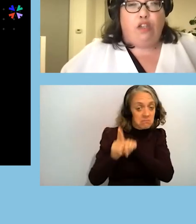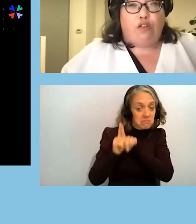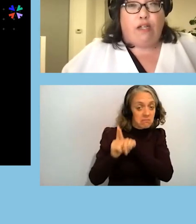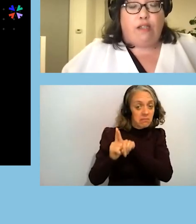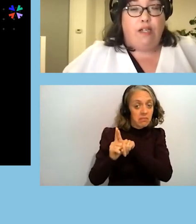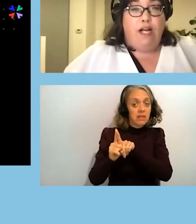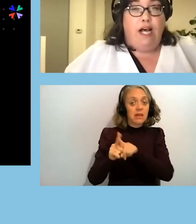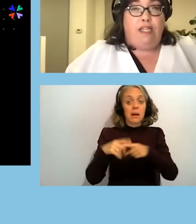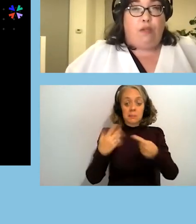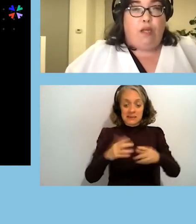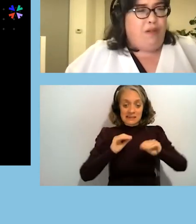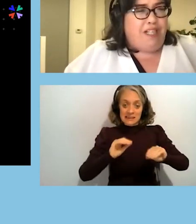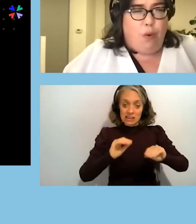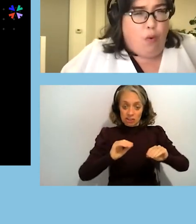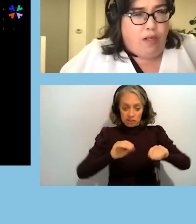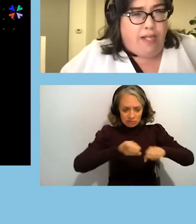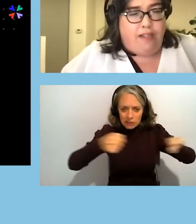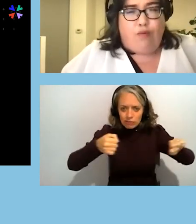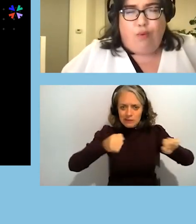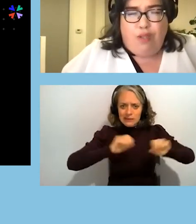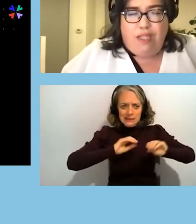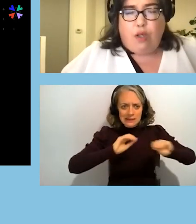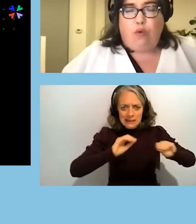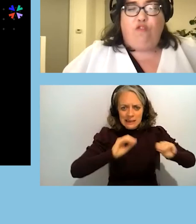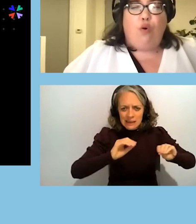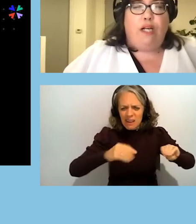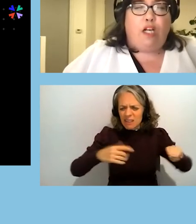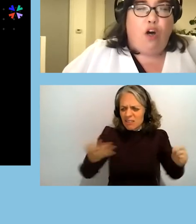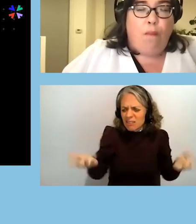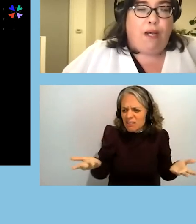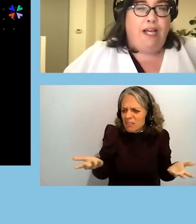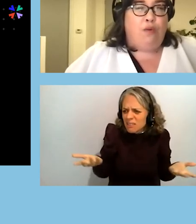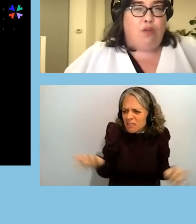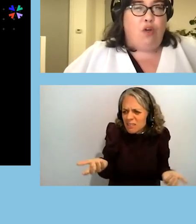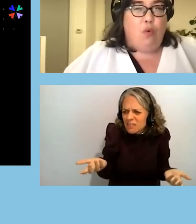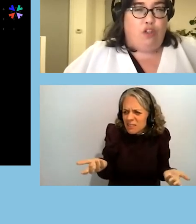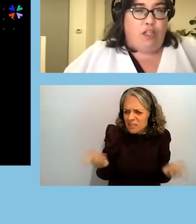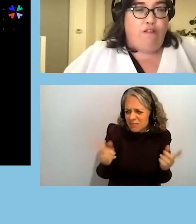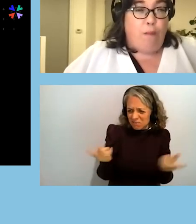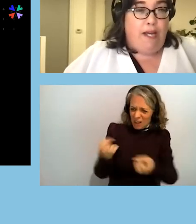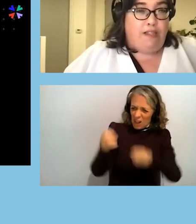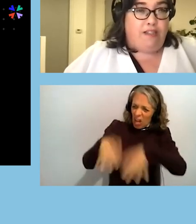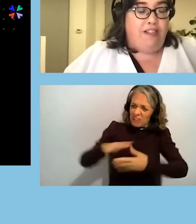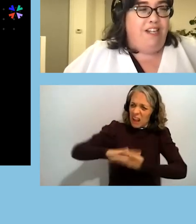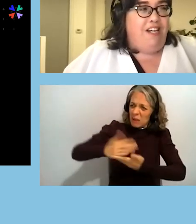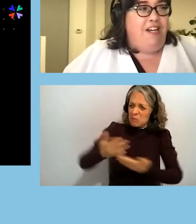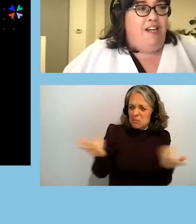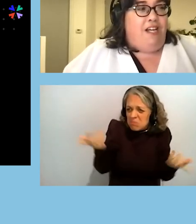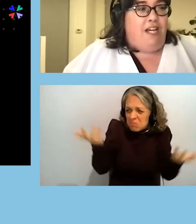teaching undergrads. And there was this, I didn't really fully comprehend what Jennifer